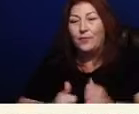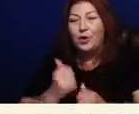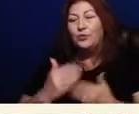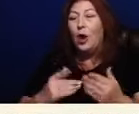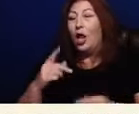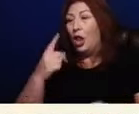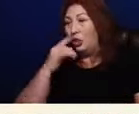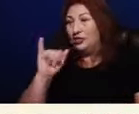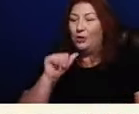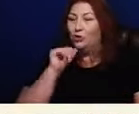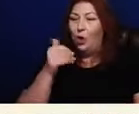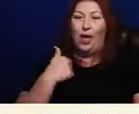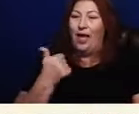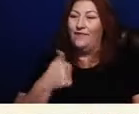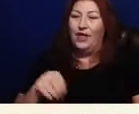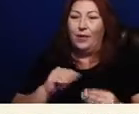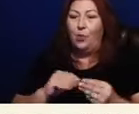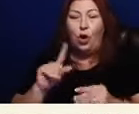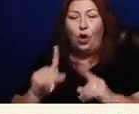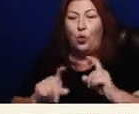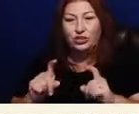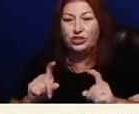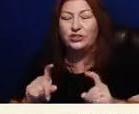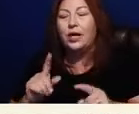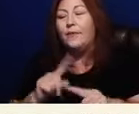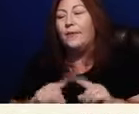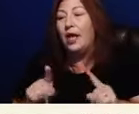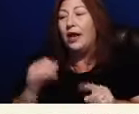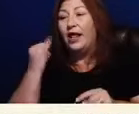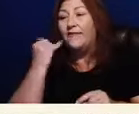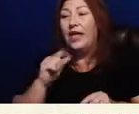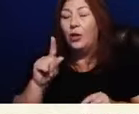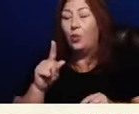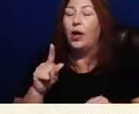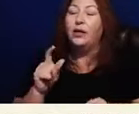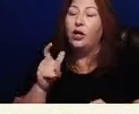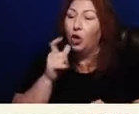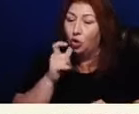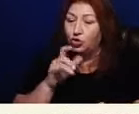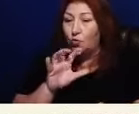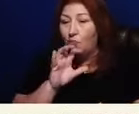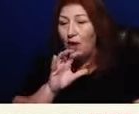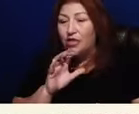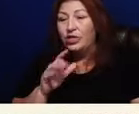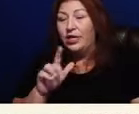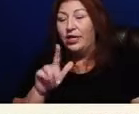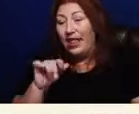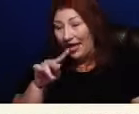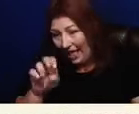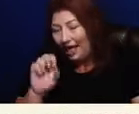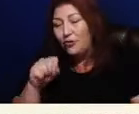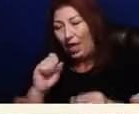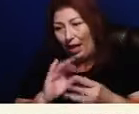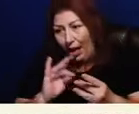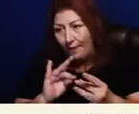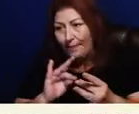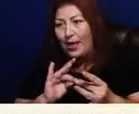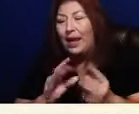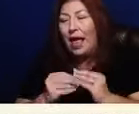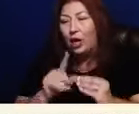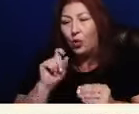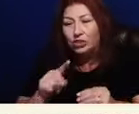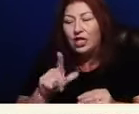any questions. But if anybody that's watching the live stream, you can comment any new questions. So maybe